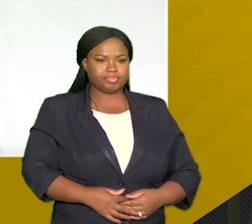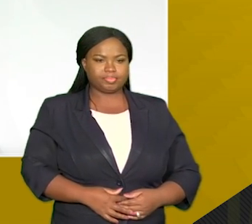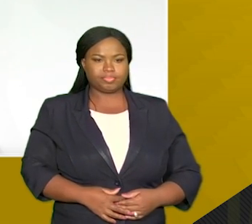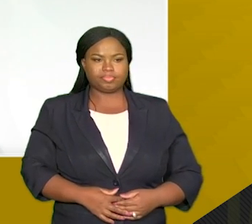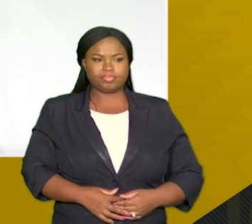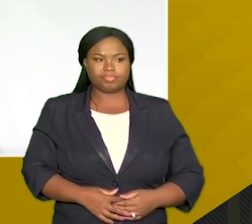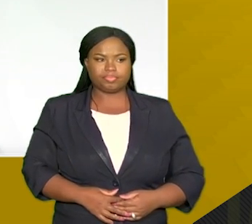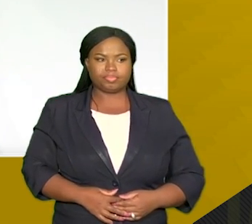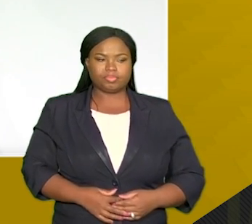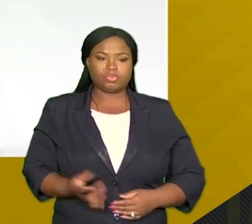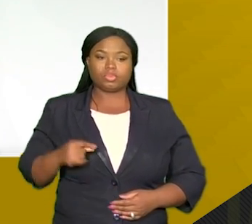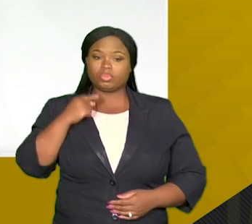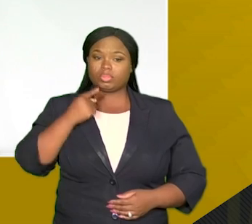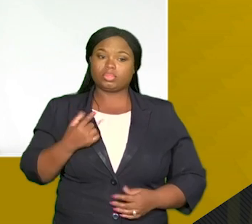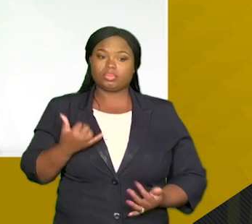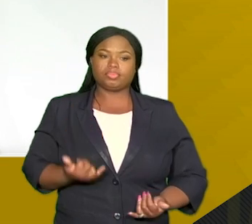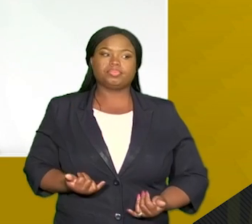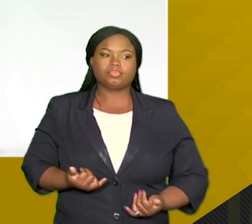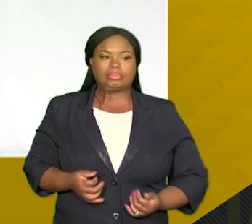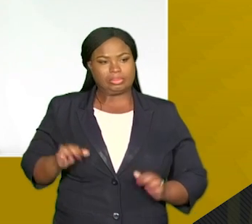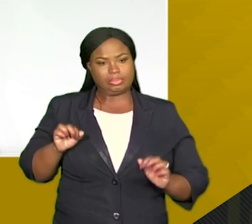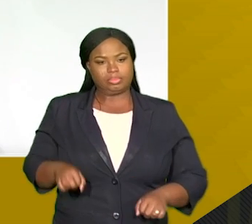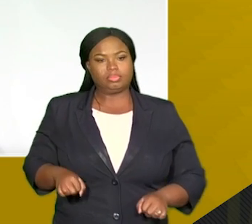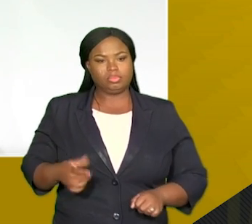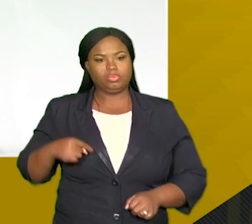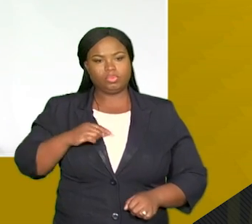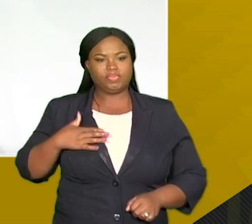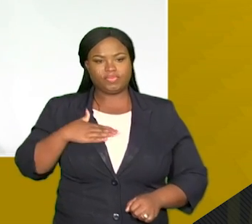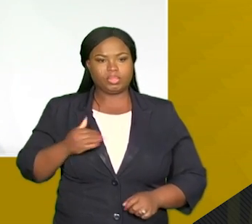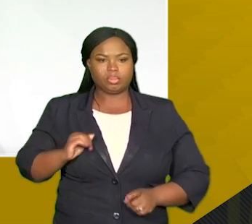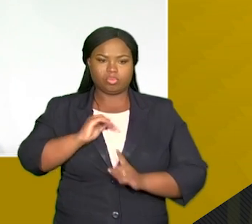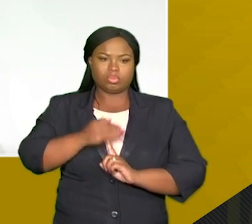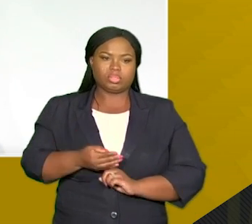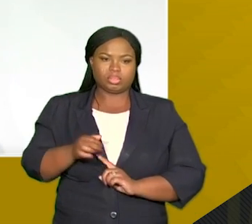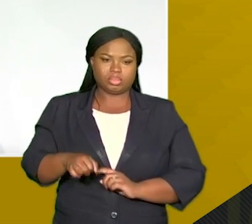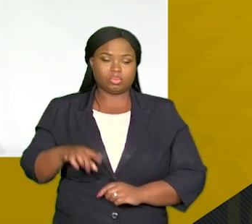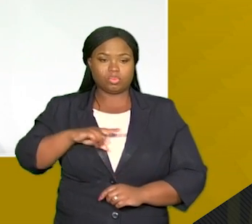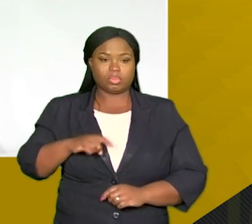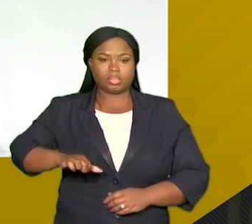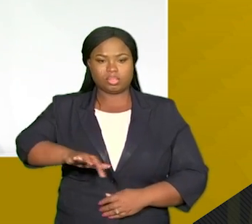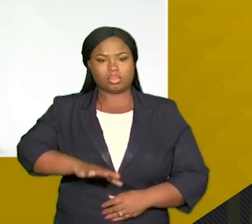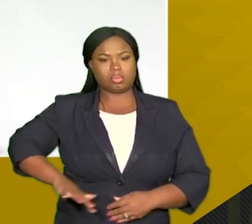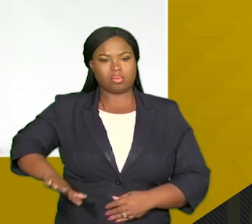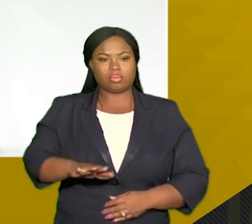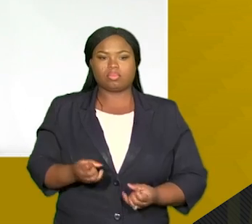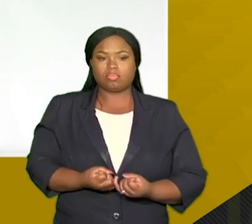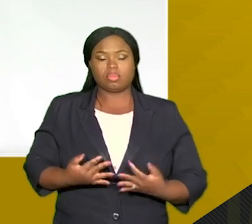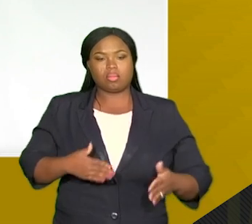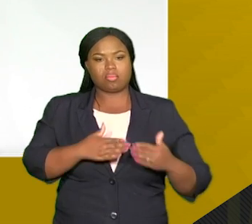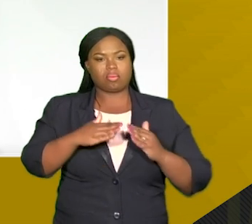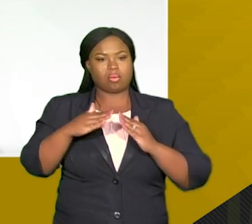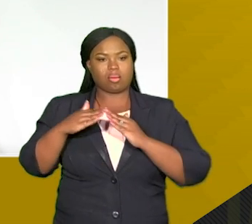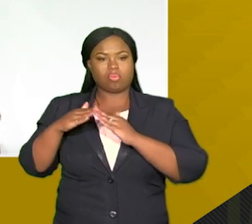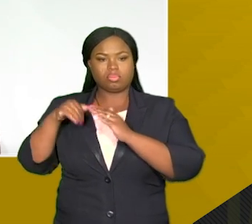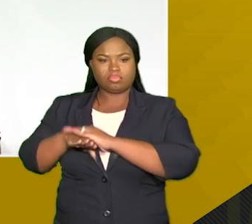Kulento wishoyo manje I can say yes, we feel protected. Ngoba I area la sihlala khona many houses were broken